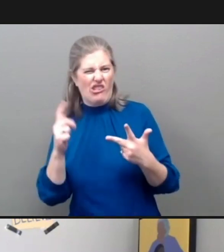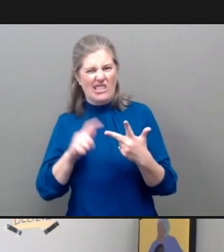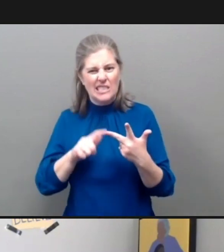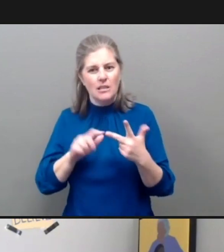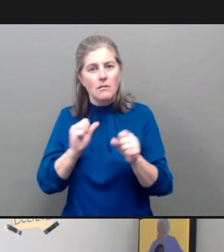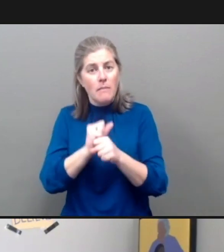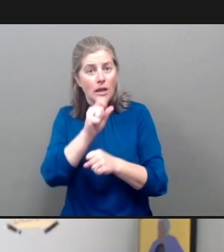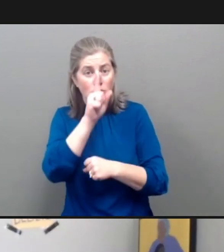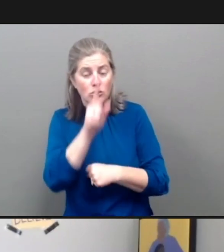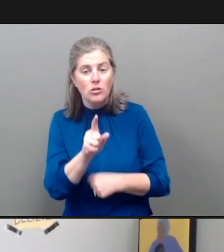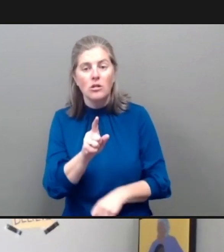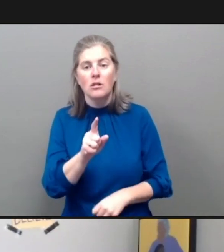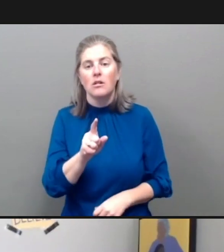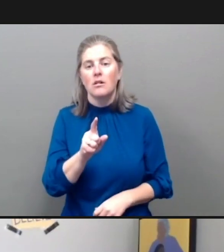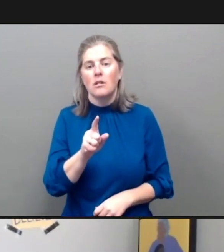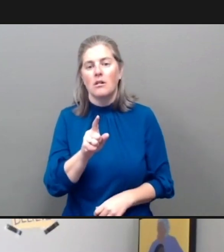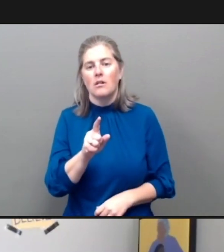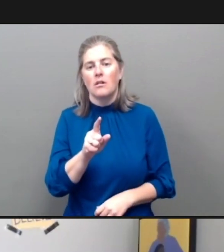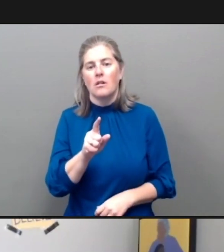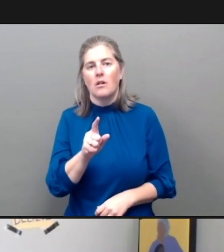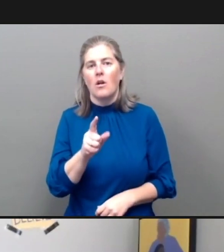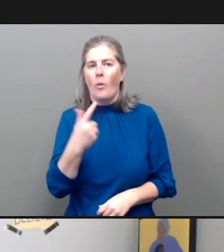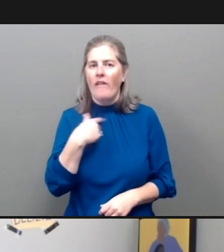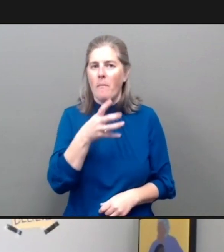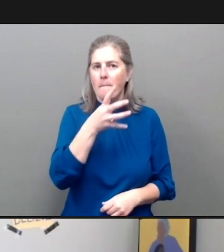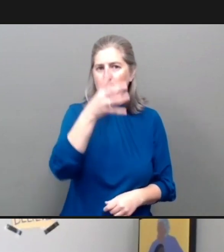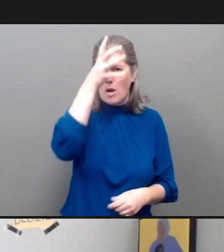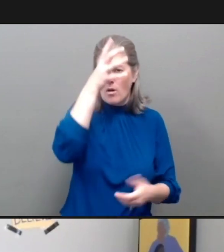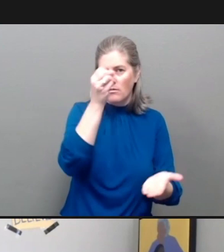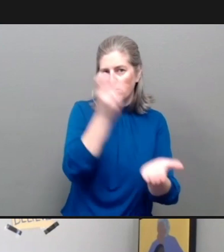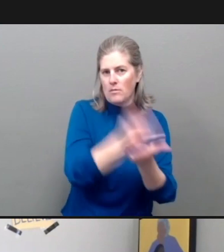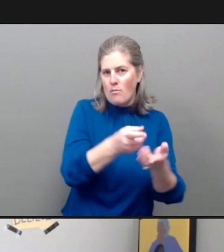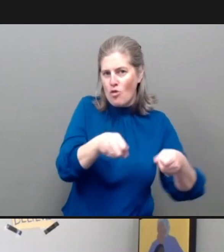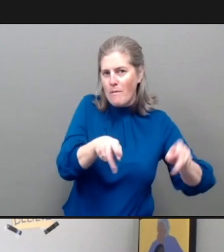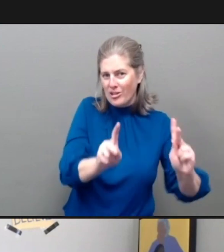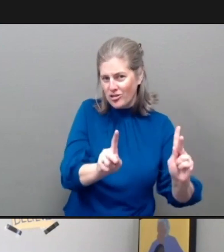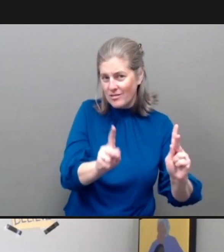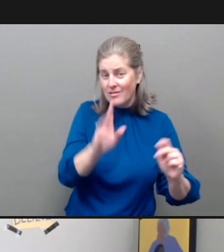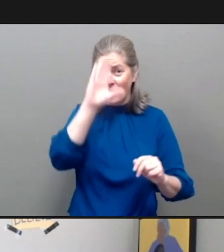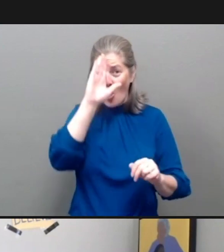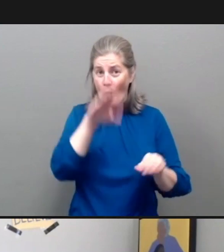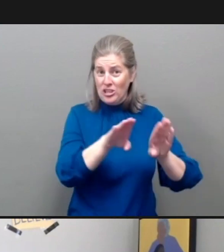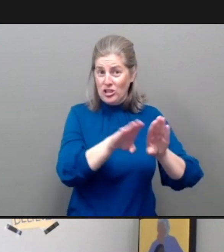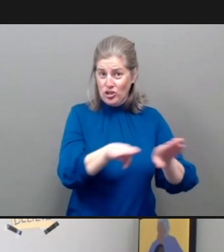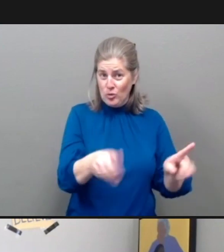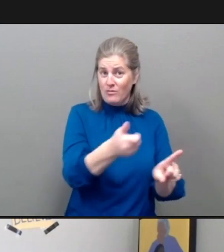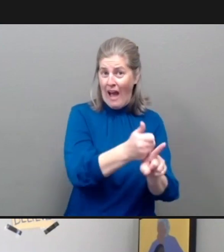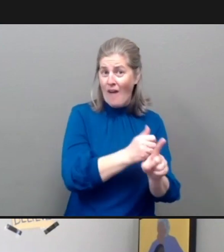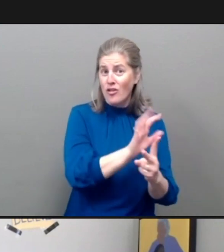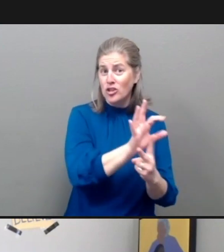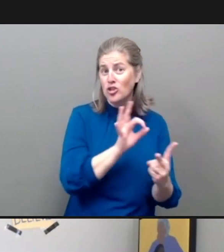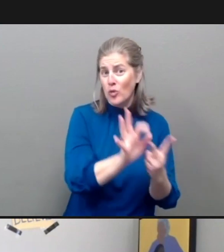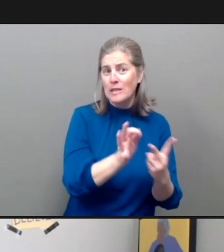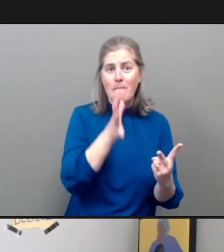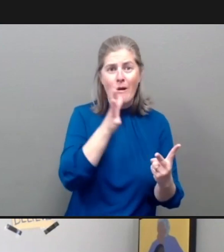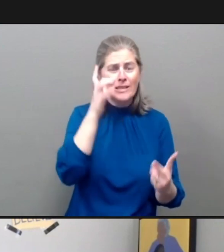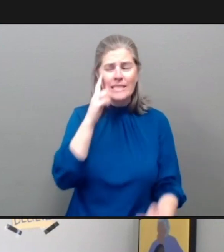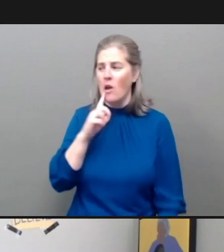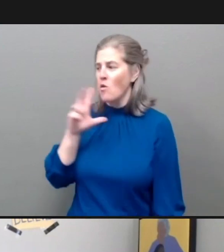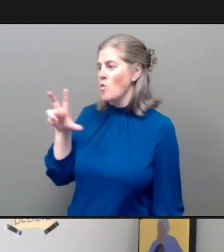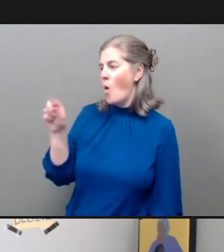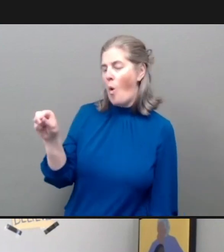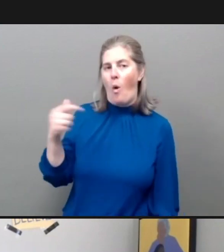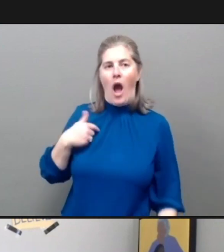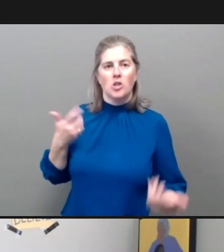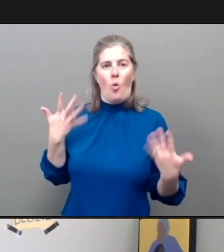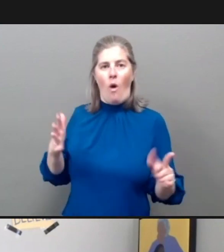making sure that we get parent permissions, because children do have the choice. Their parents can say, no, I would not like